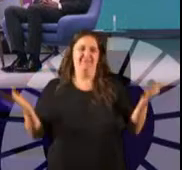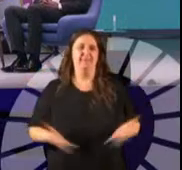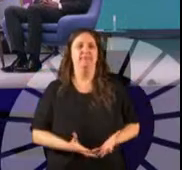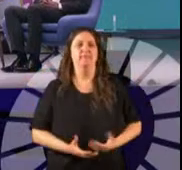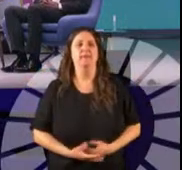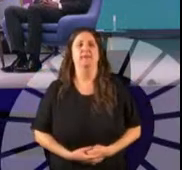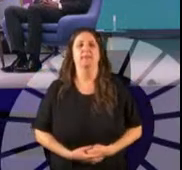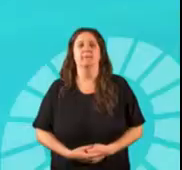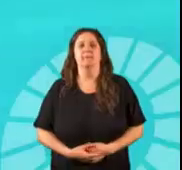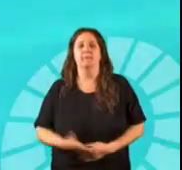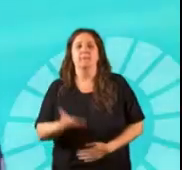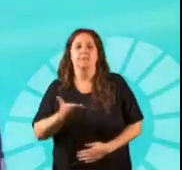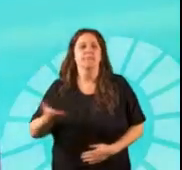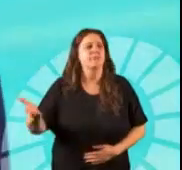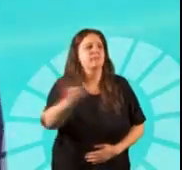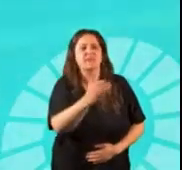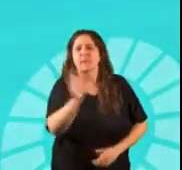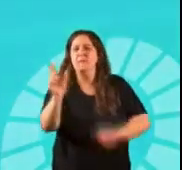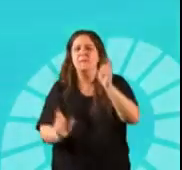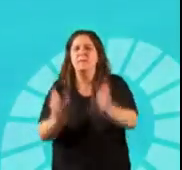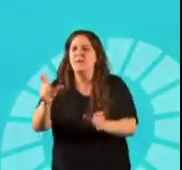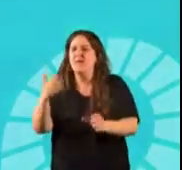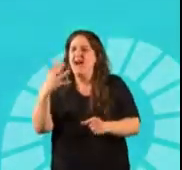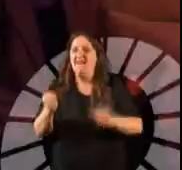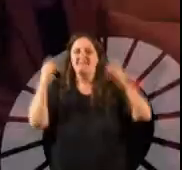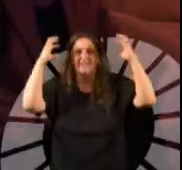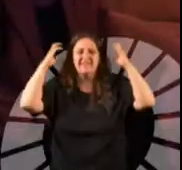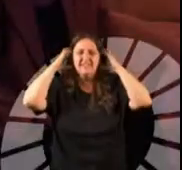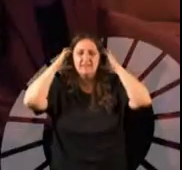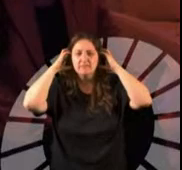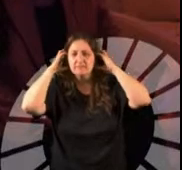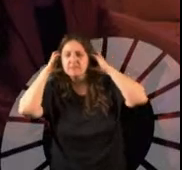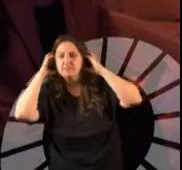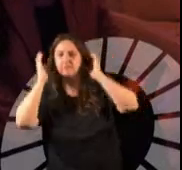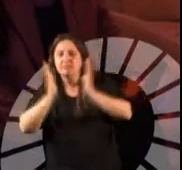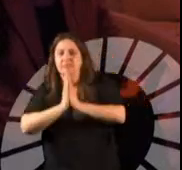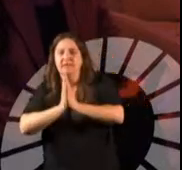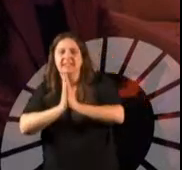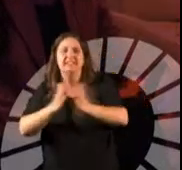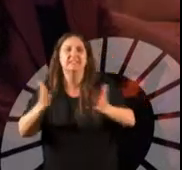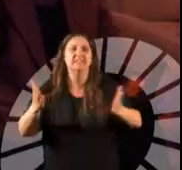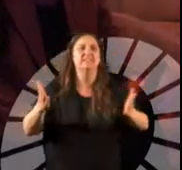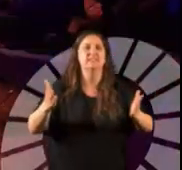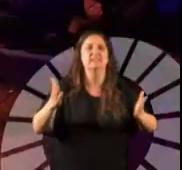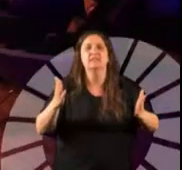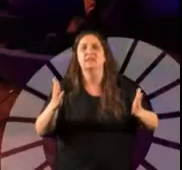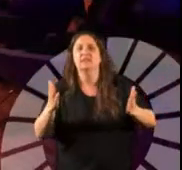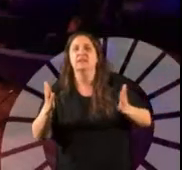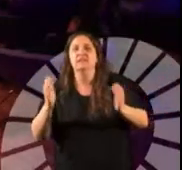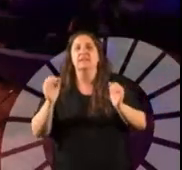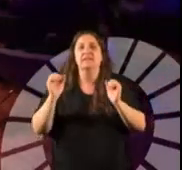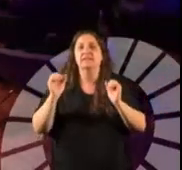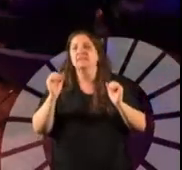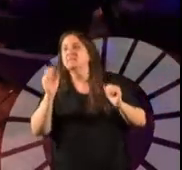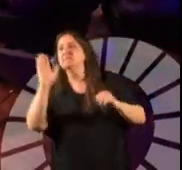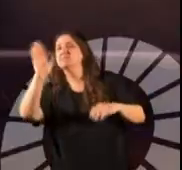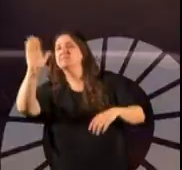So the people in the room, do you have those things that you listen through? So perhaps I can organize with one